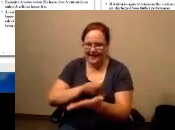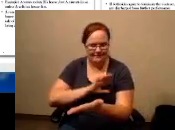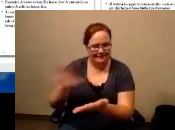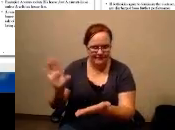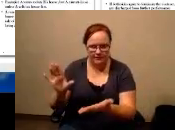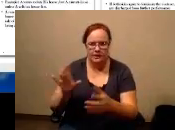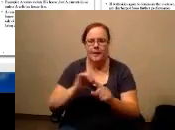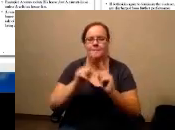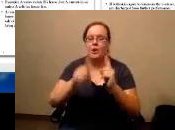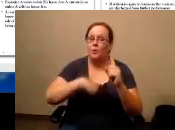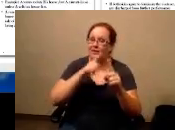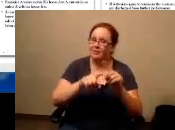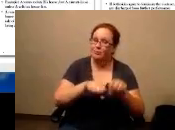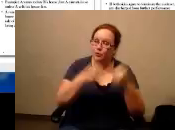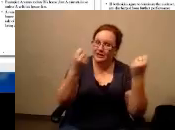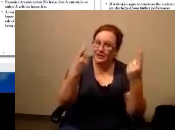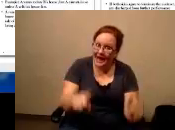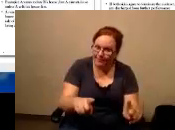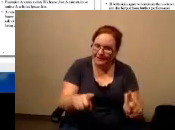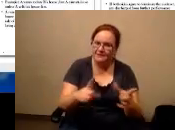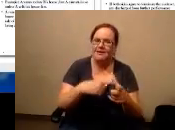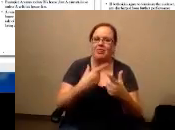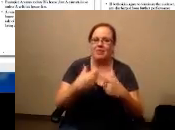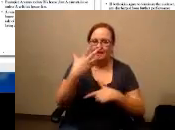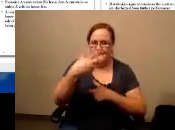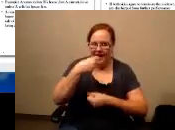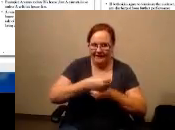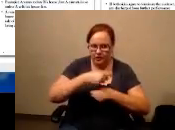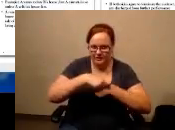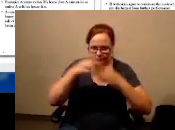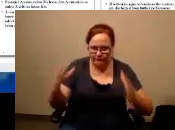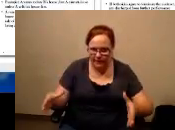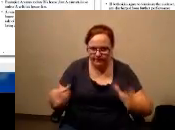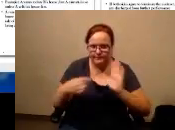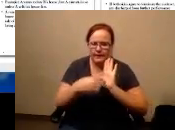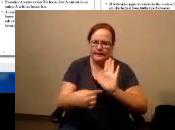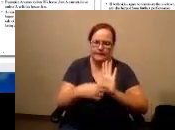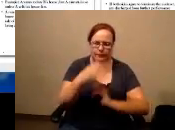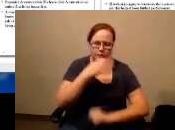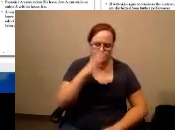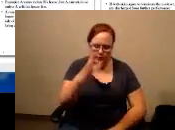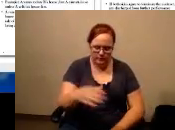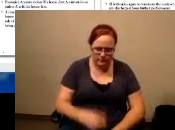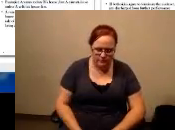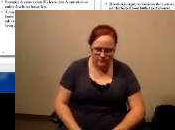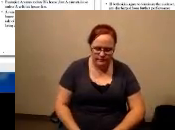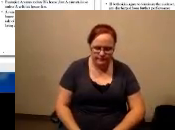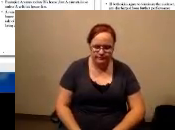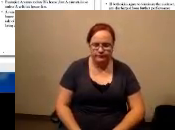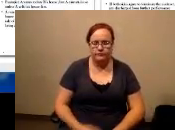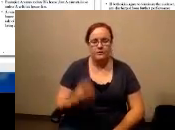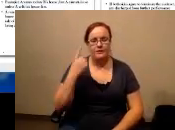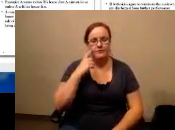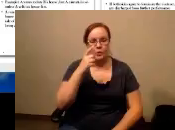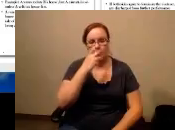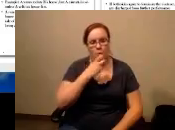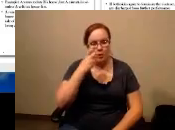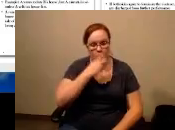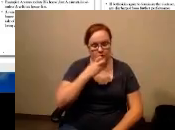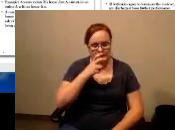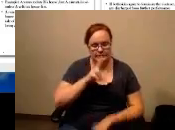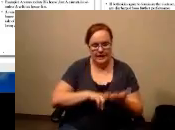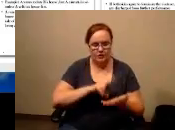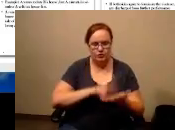somebody breaches a contract, you've got 5 years. I'll give you an example of this in a moment. For oral contracts, it's 3